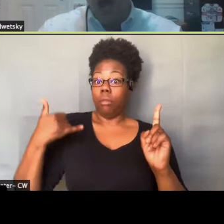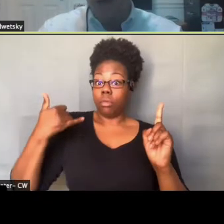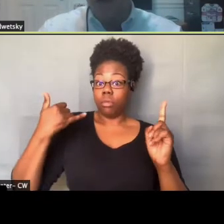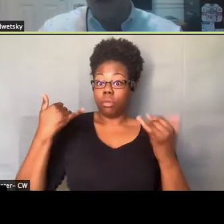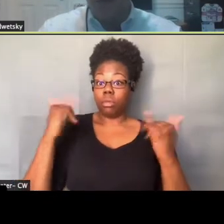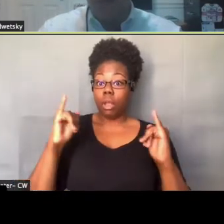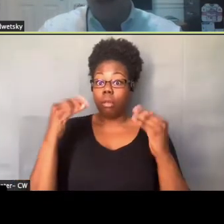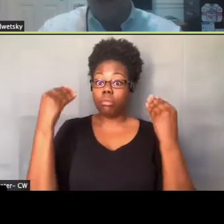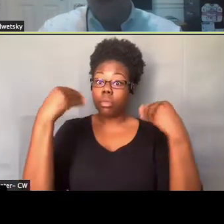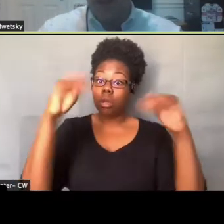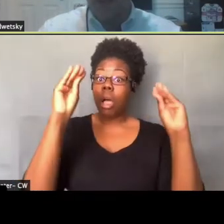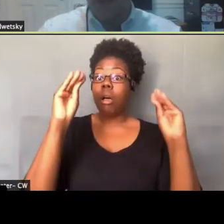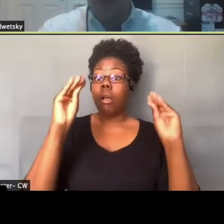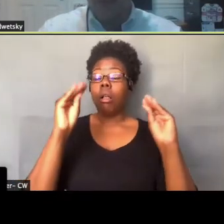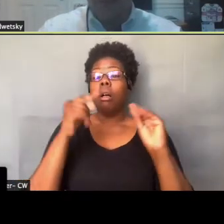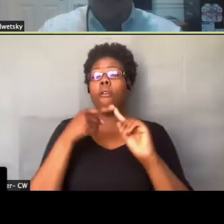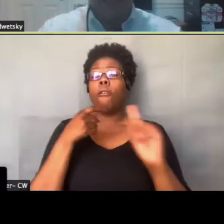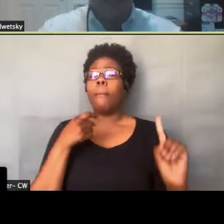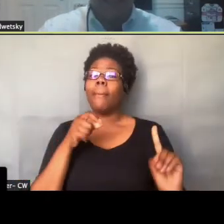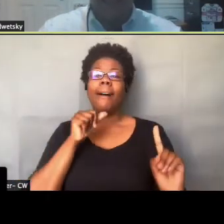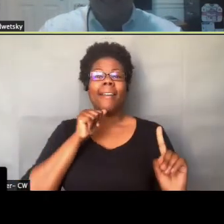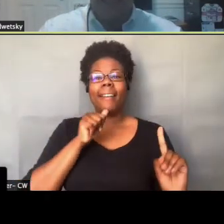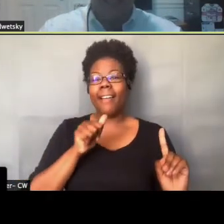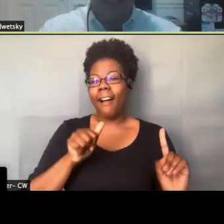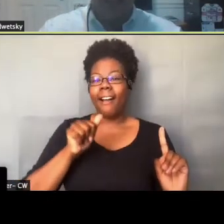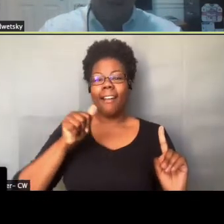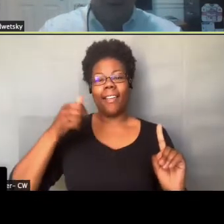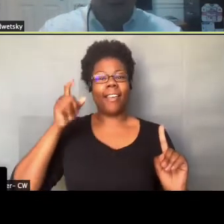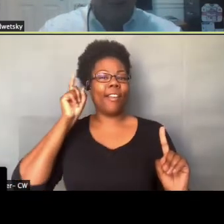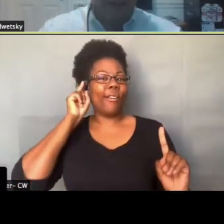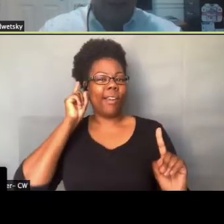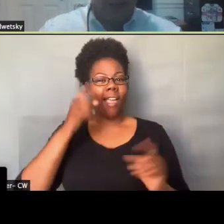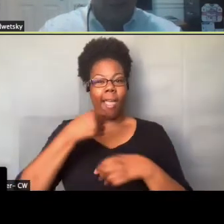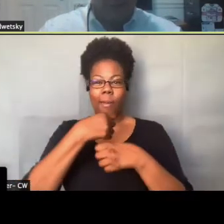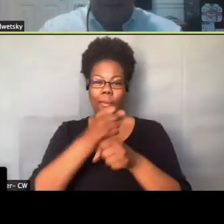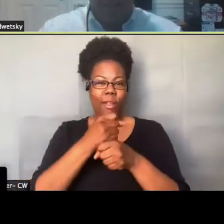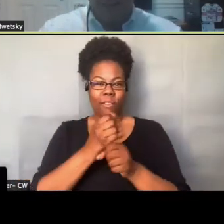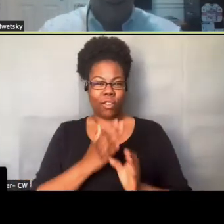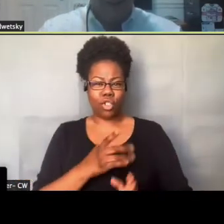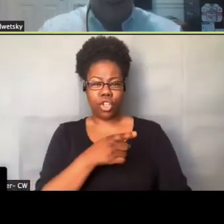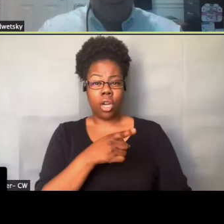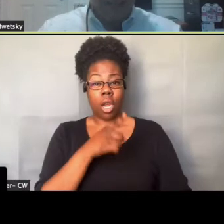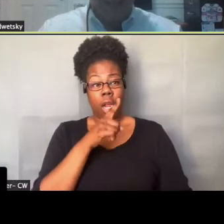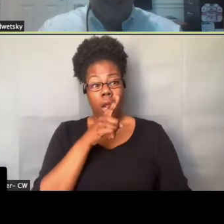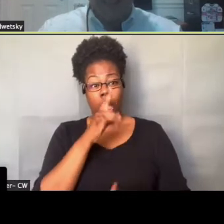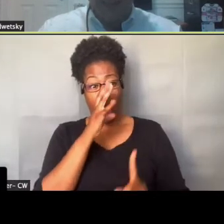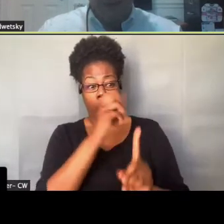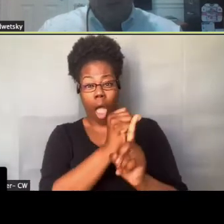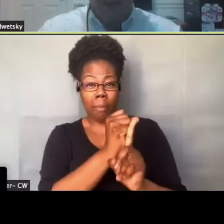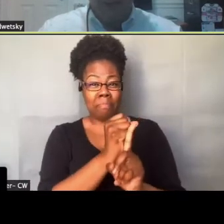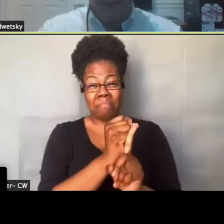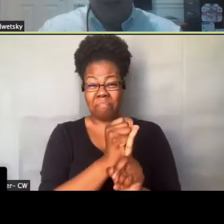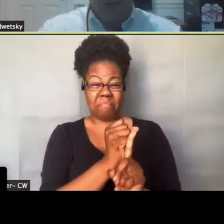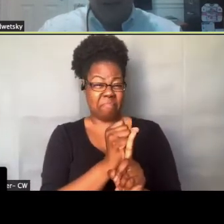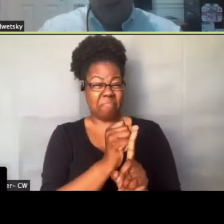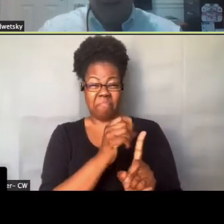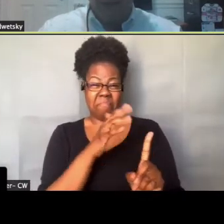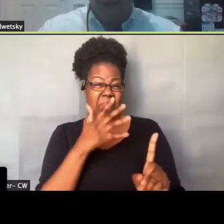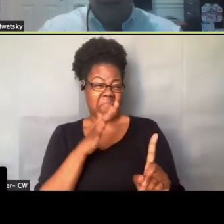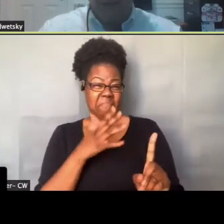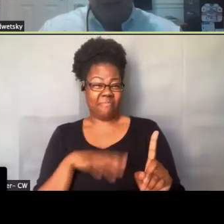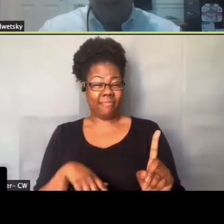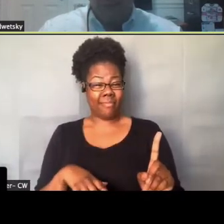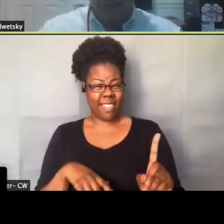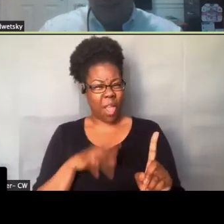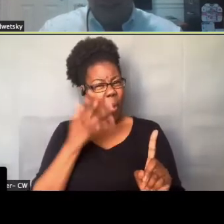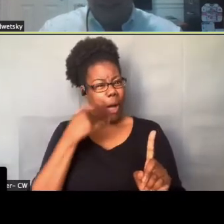a non-hearing aid manufacturer. And this is not very appealing to me, but because this is like what hearing aids looked like 40, 50